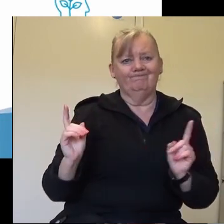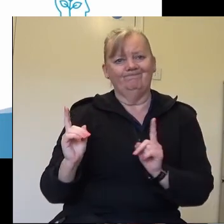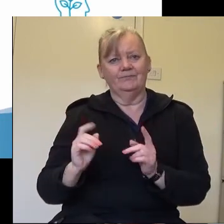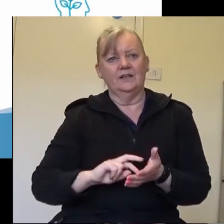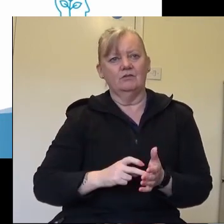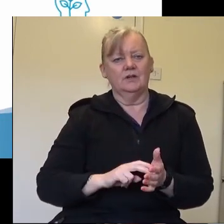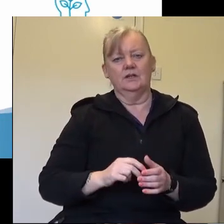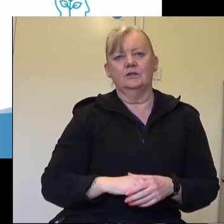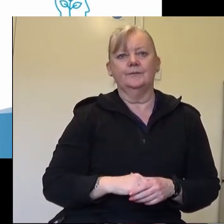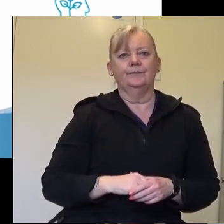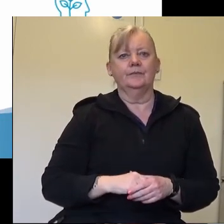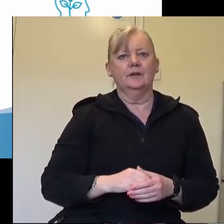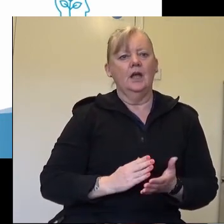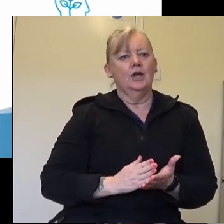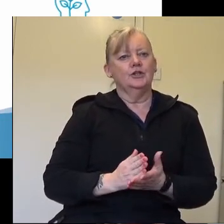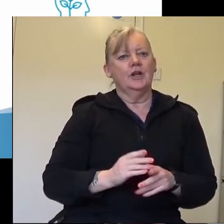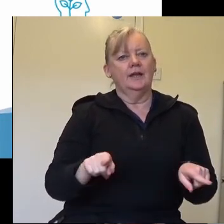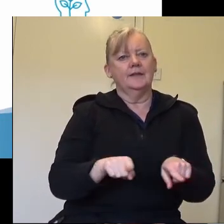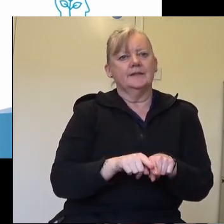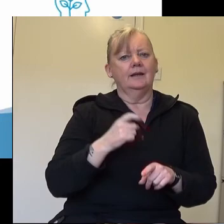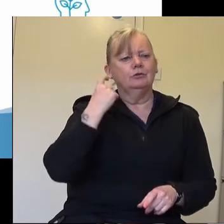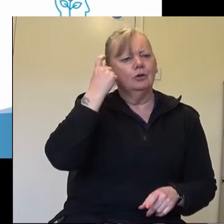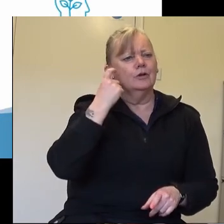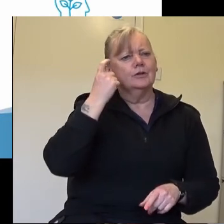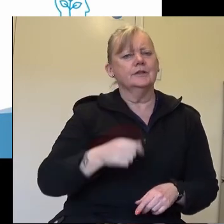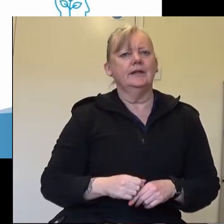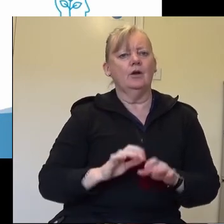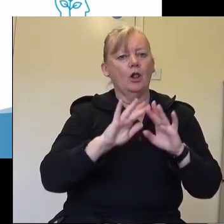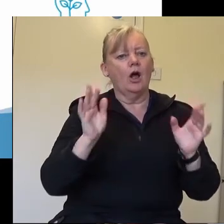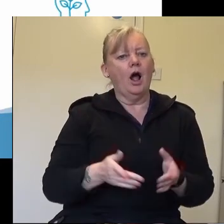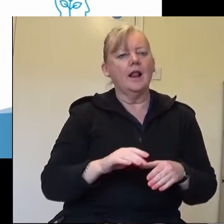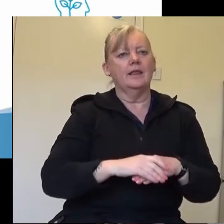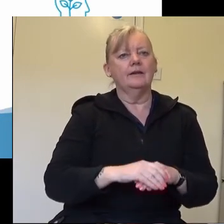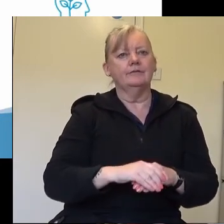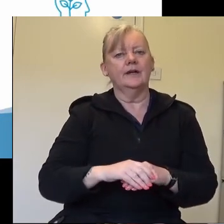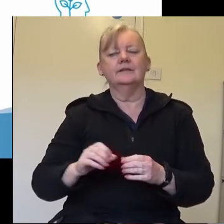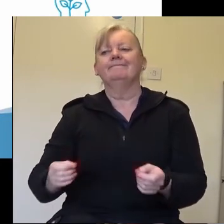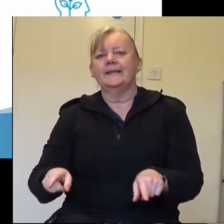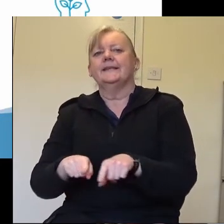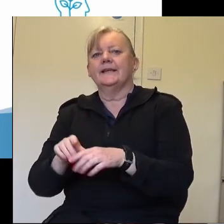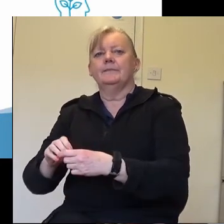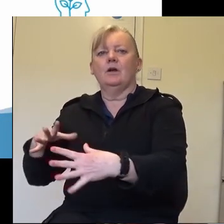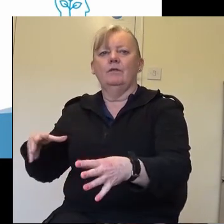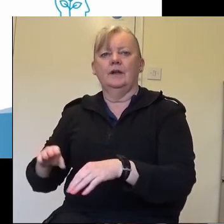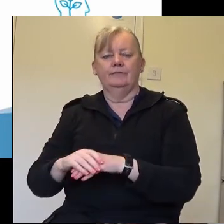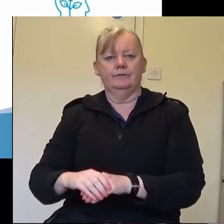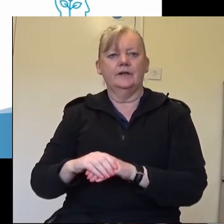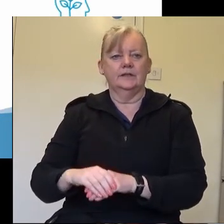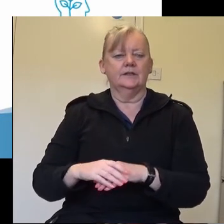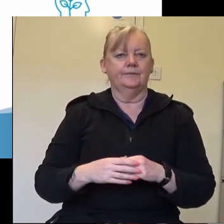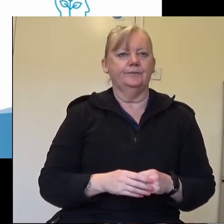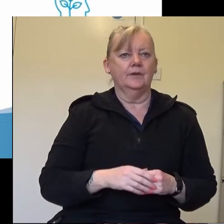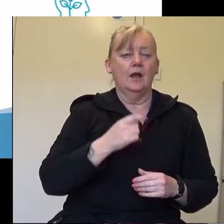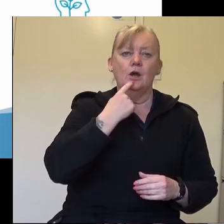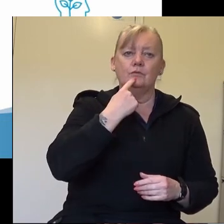twice. Share the same curiosity for their online friends like you do with their offline friends.